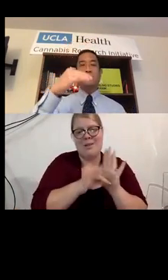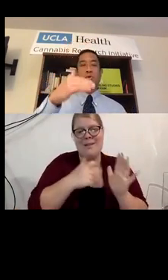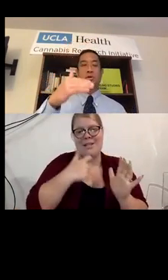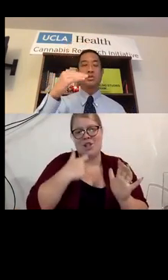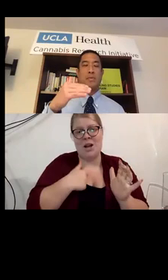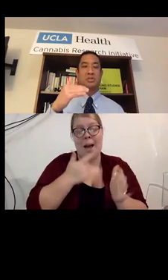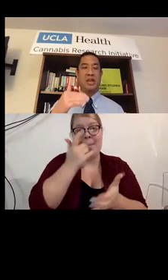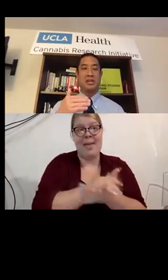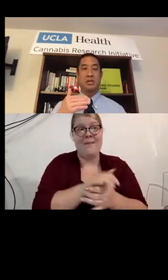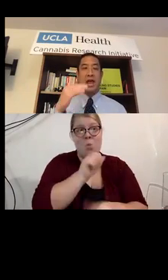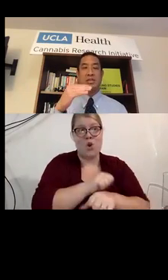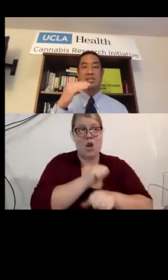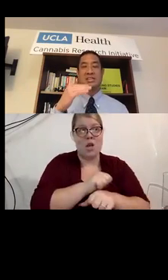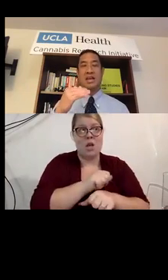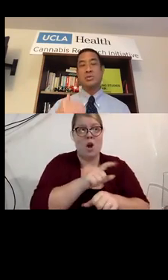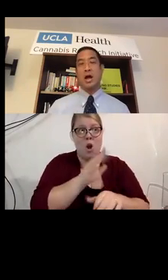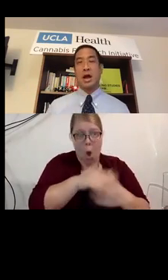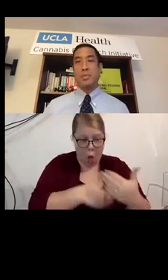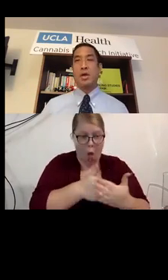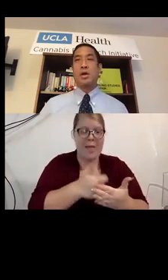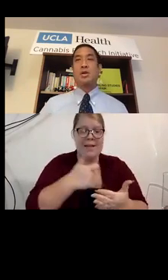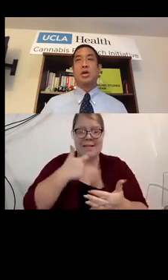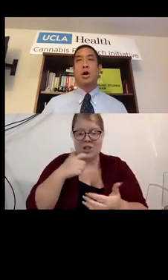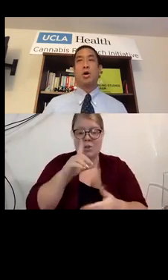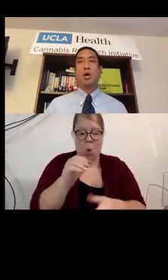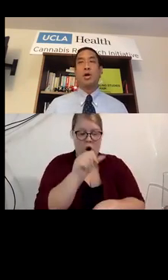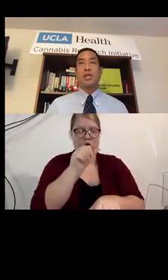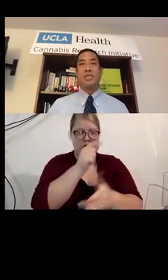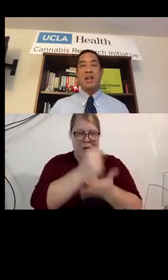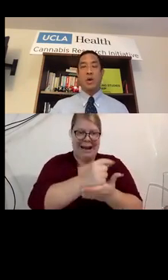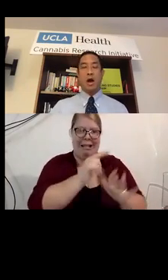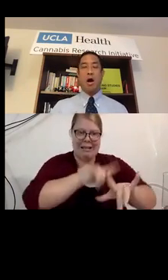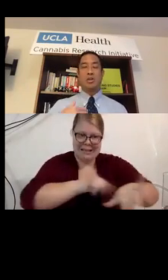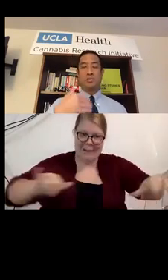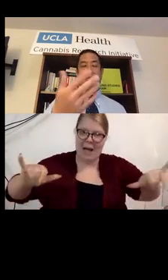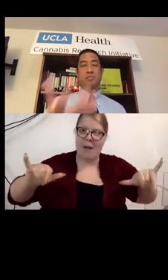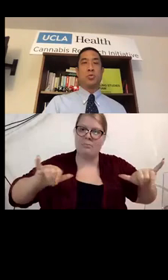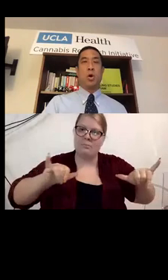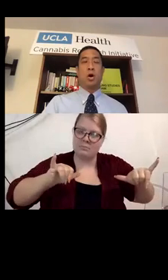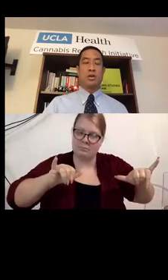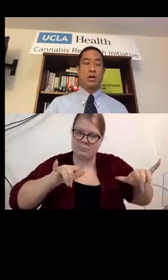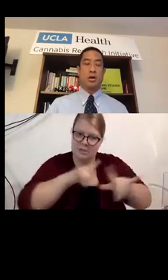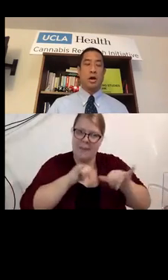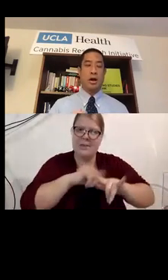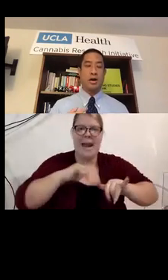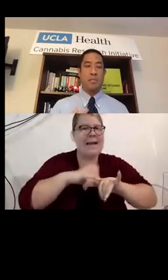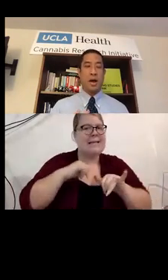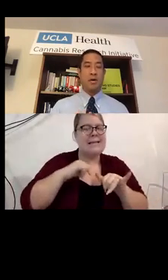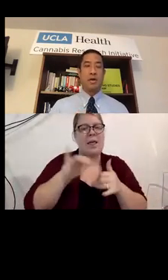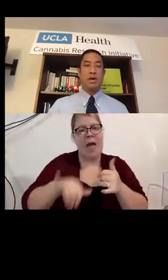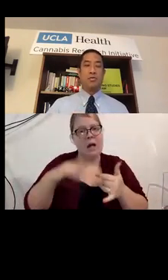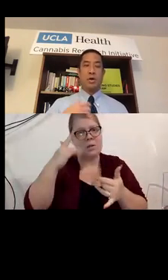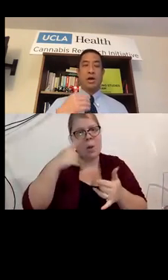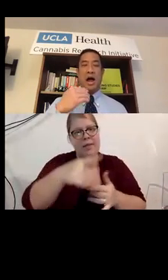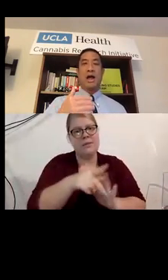addictive disorders simultaneously at the same time. So that's why all these principles work, you know,